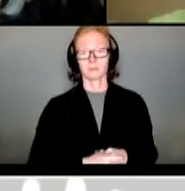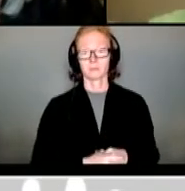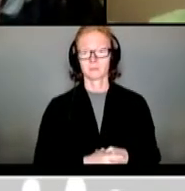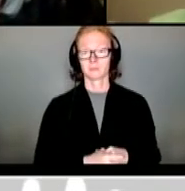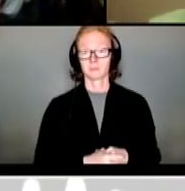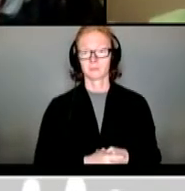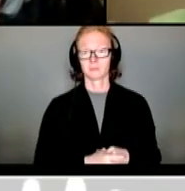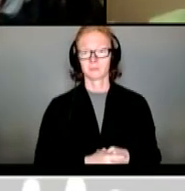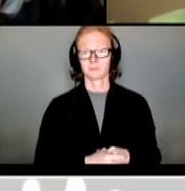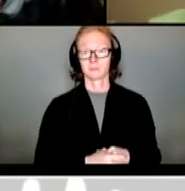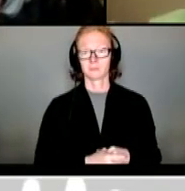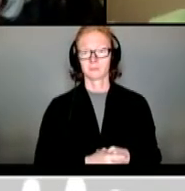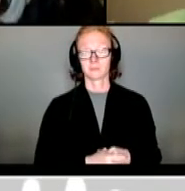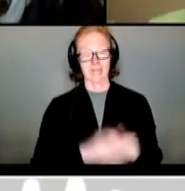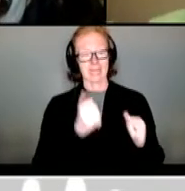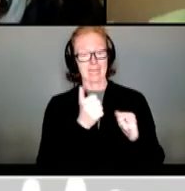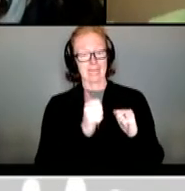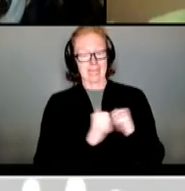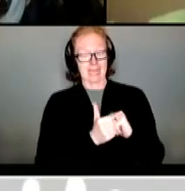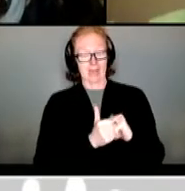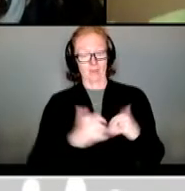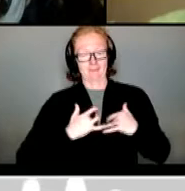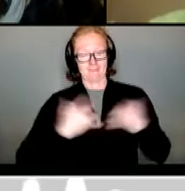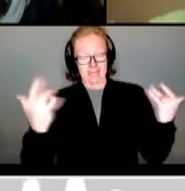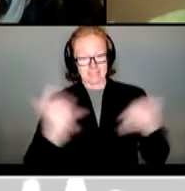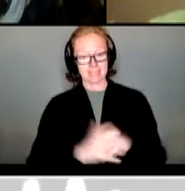how events directly